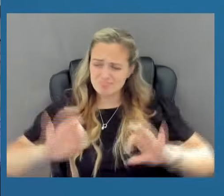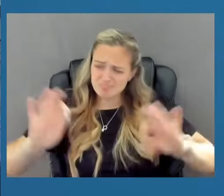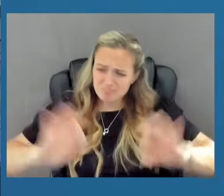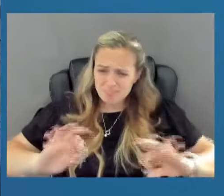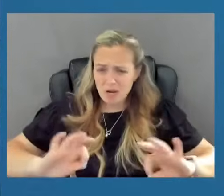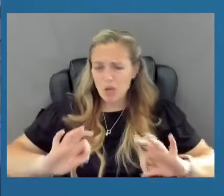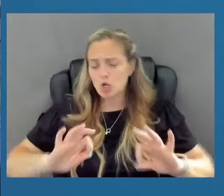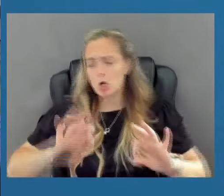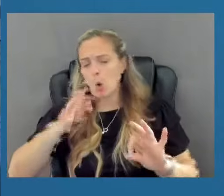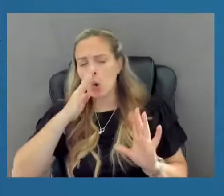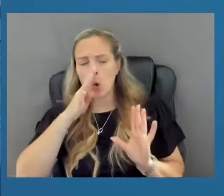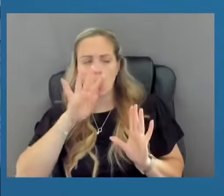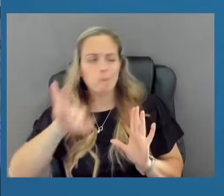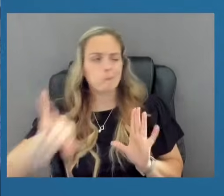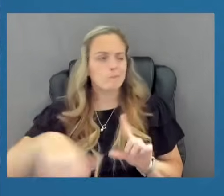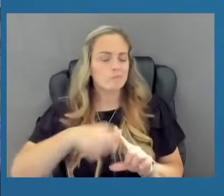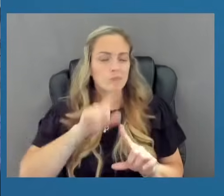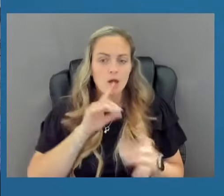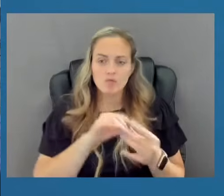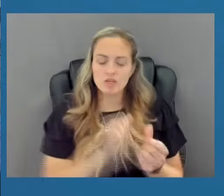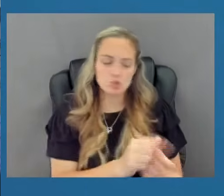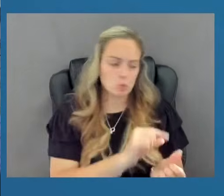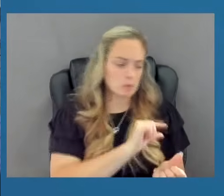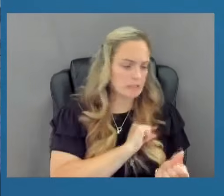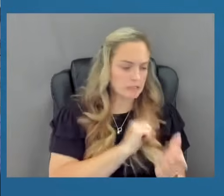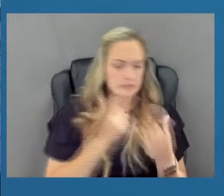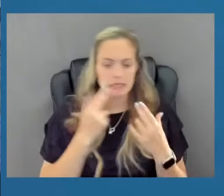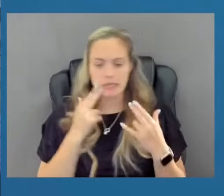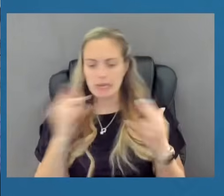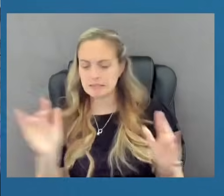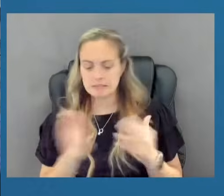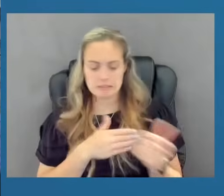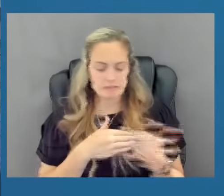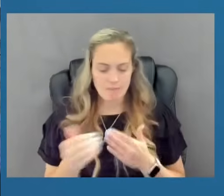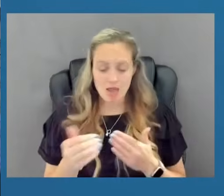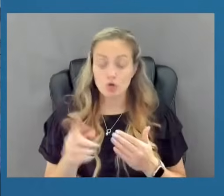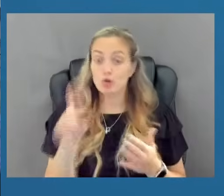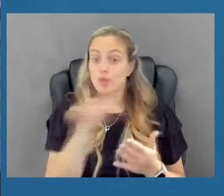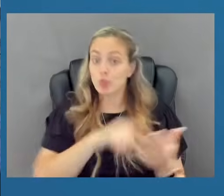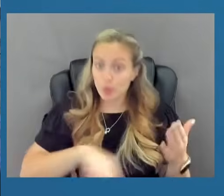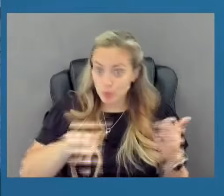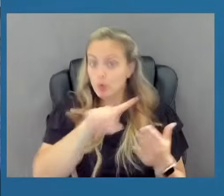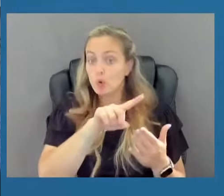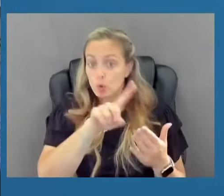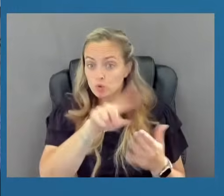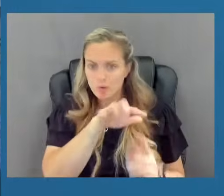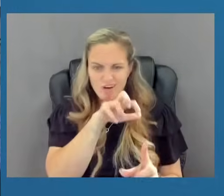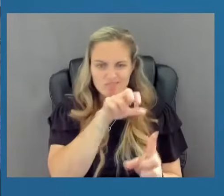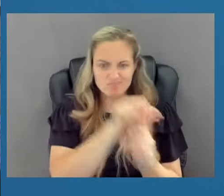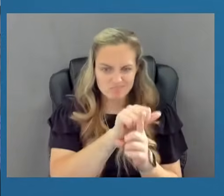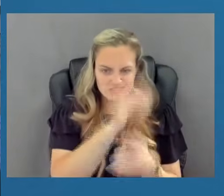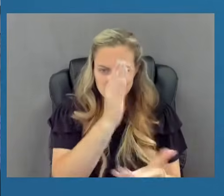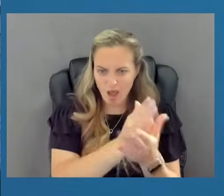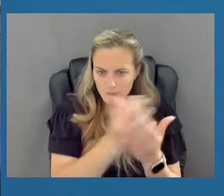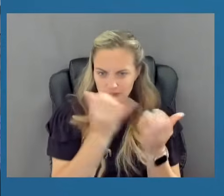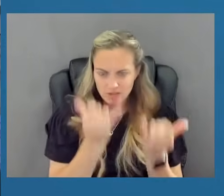that have nothing to do with the guilt or innocence of a defendant, those are the ones that we're getting after today. Something had to